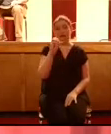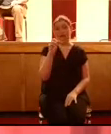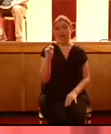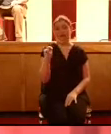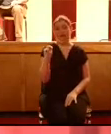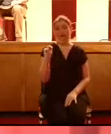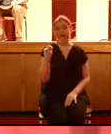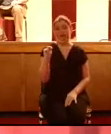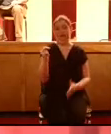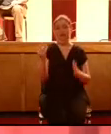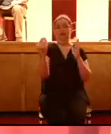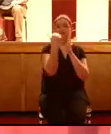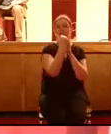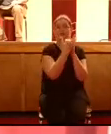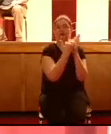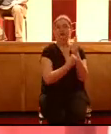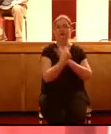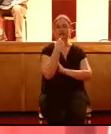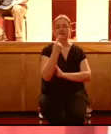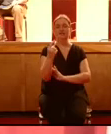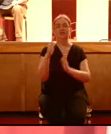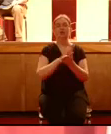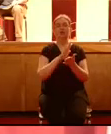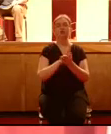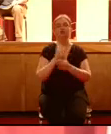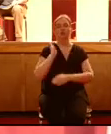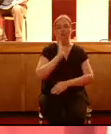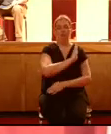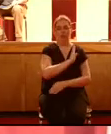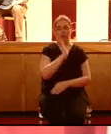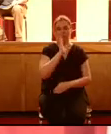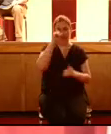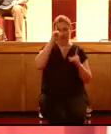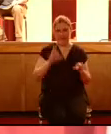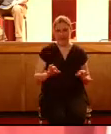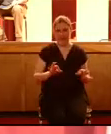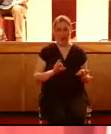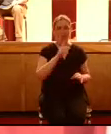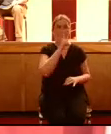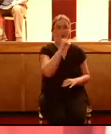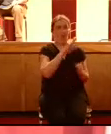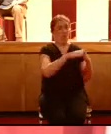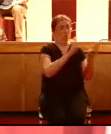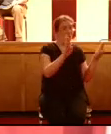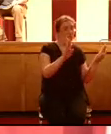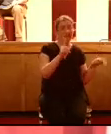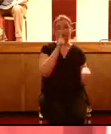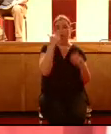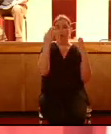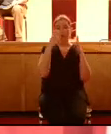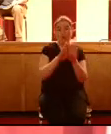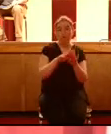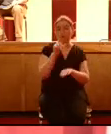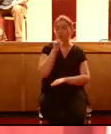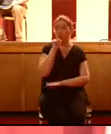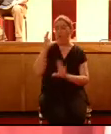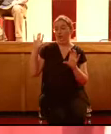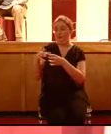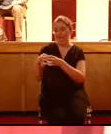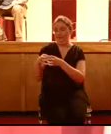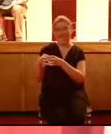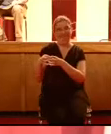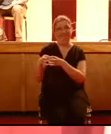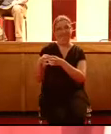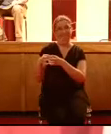goes in a new school. They will determine the boundary lines for every new school. They will determine who closes and who consolidates. That is